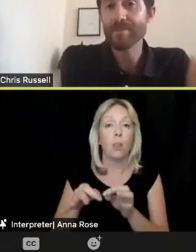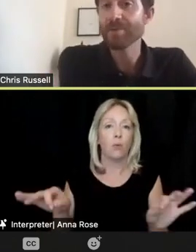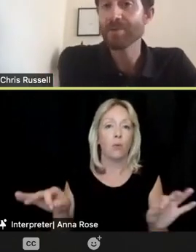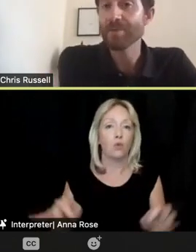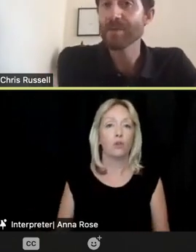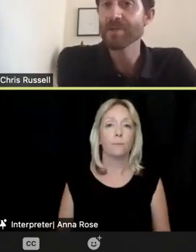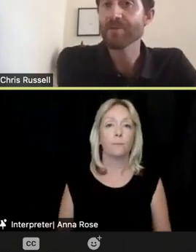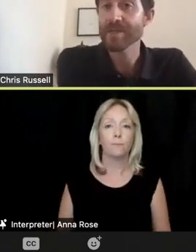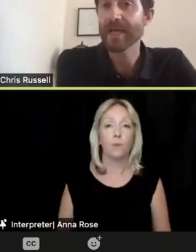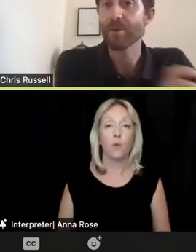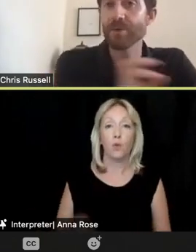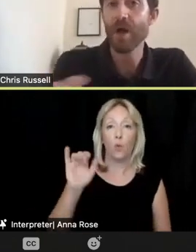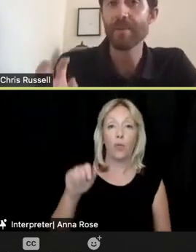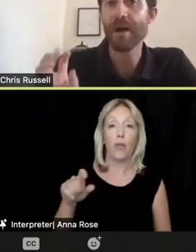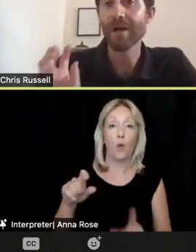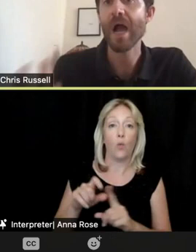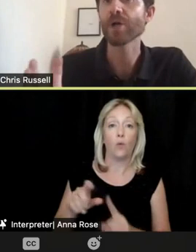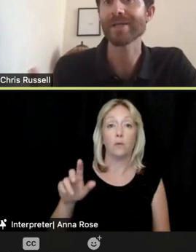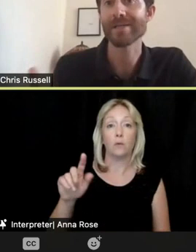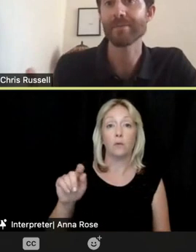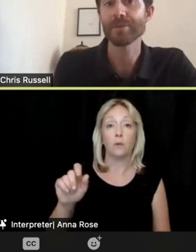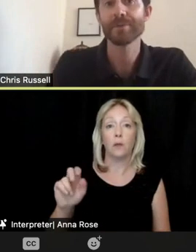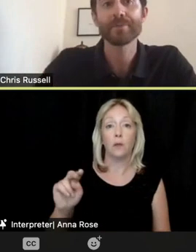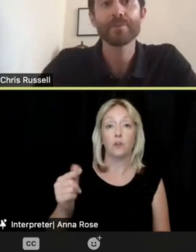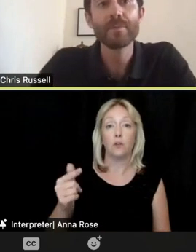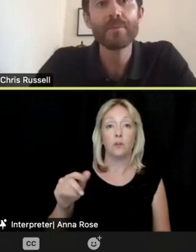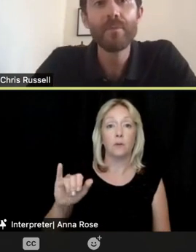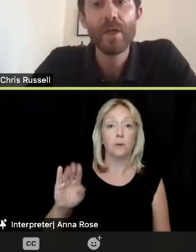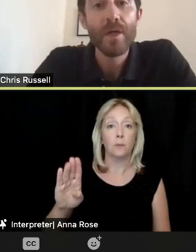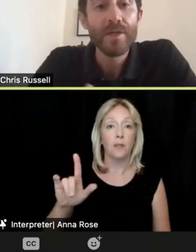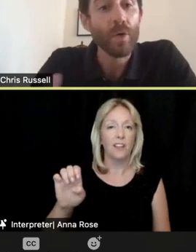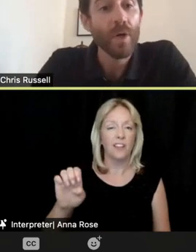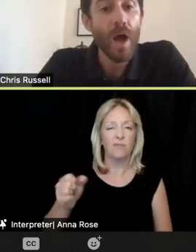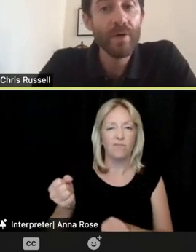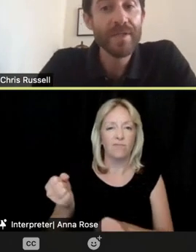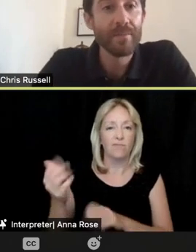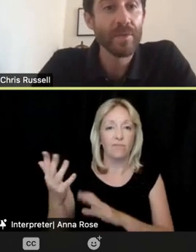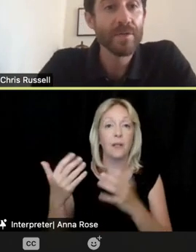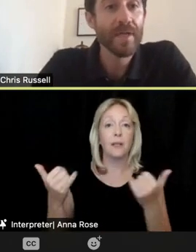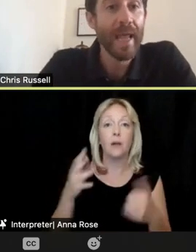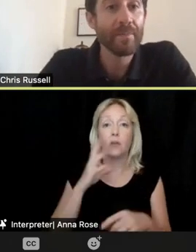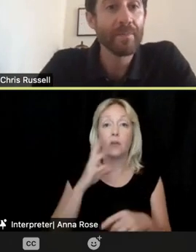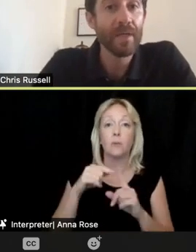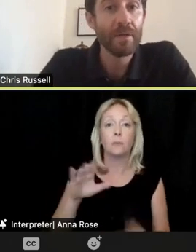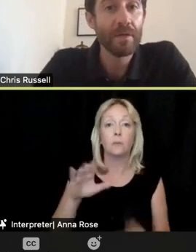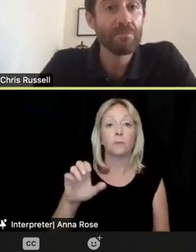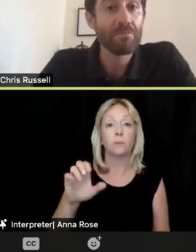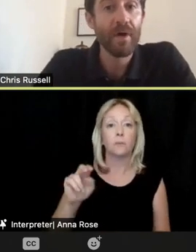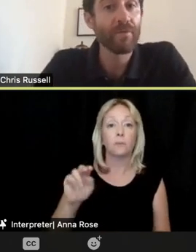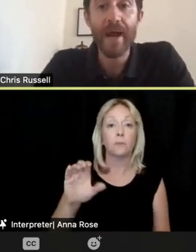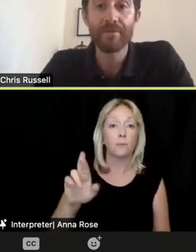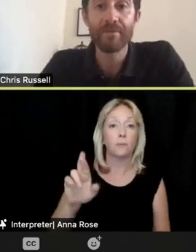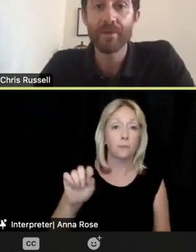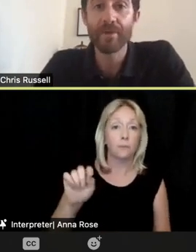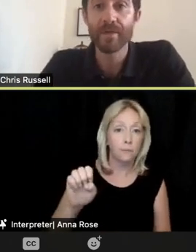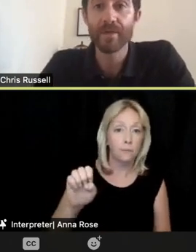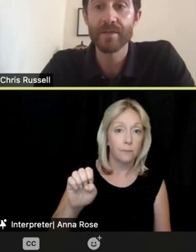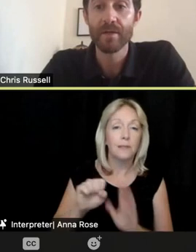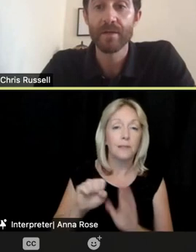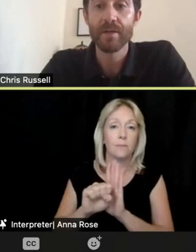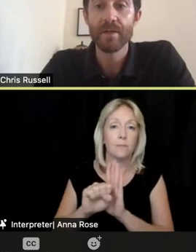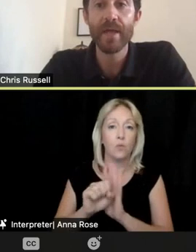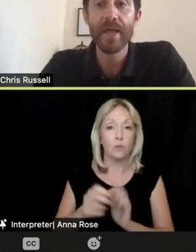the term tangible symbols for a second, and we'll talk about concrete symbols. So concrete symbols can be a variety of